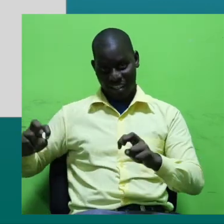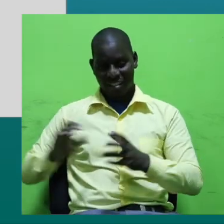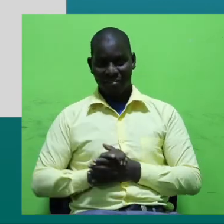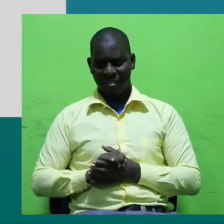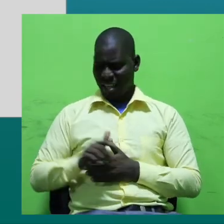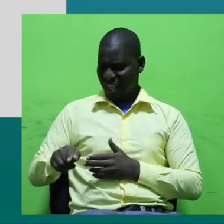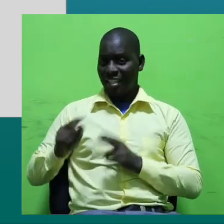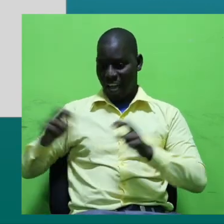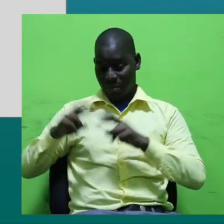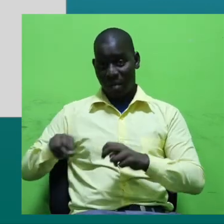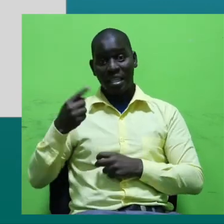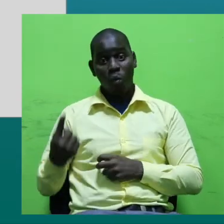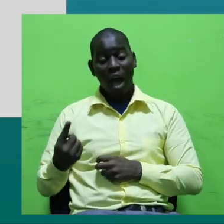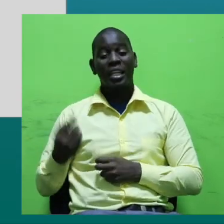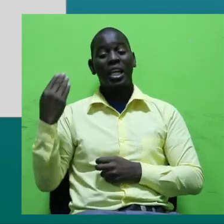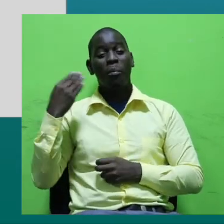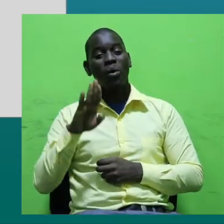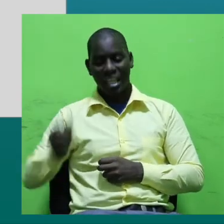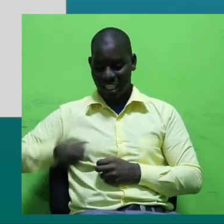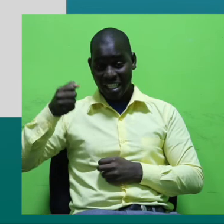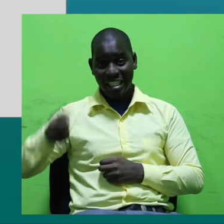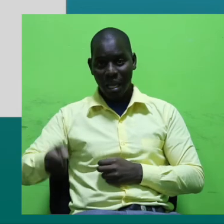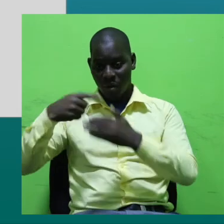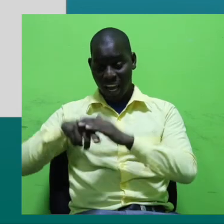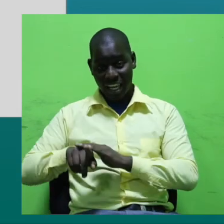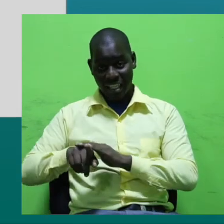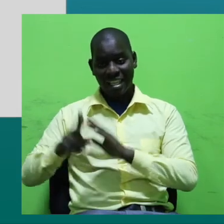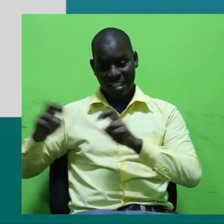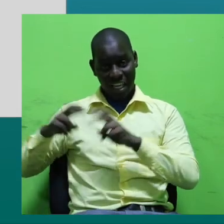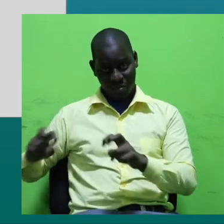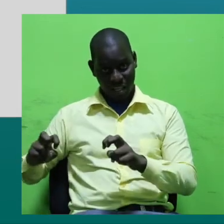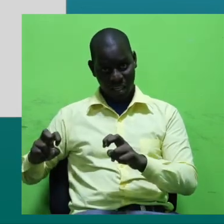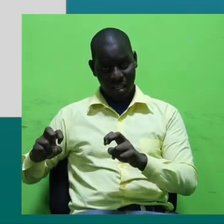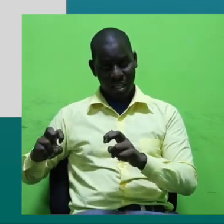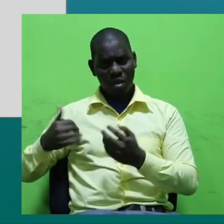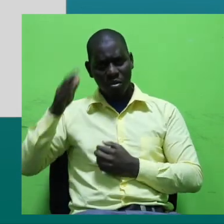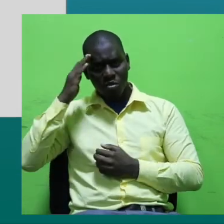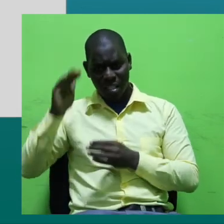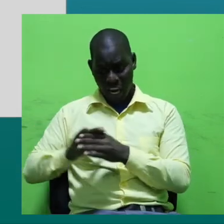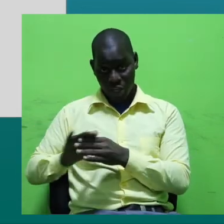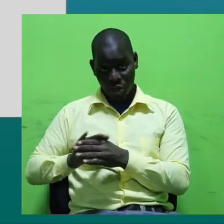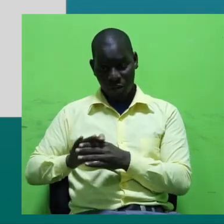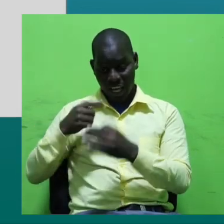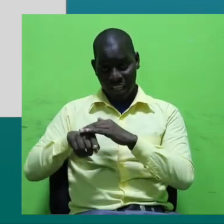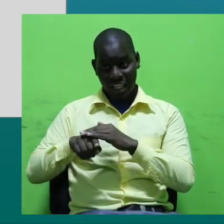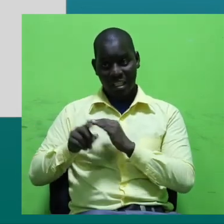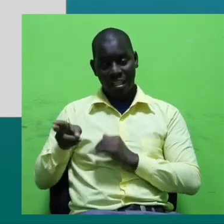variable causes the change of the dependent variable. The third type is controlled